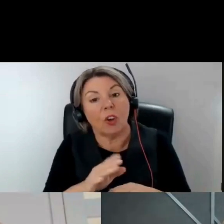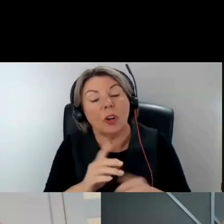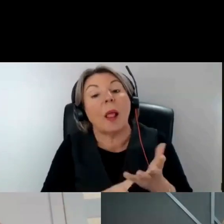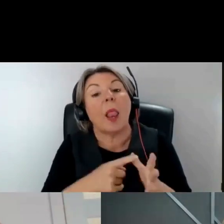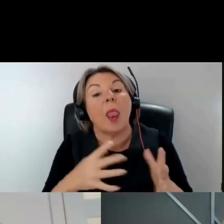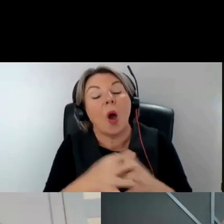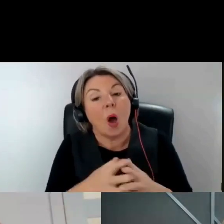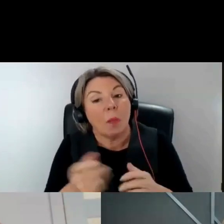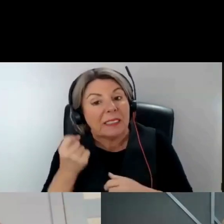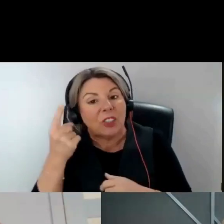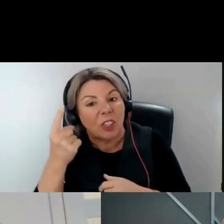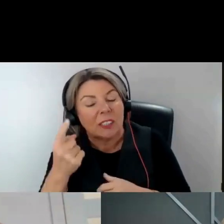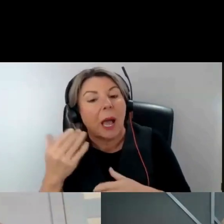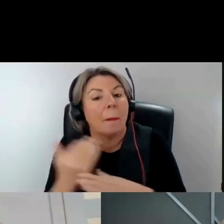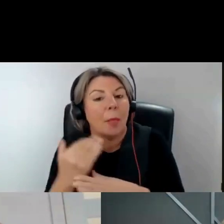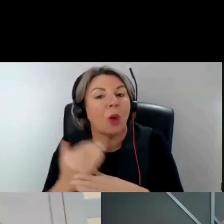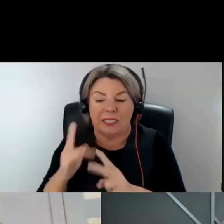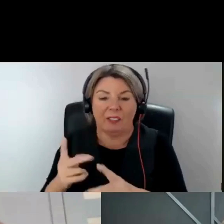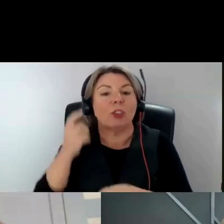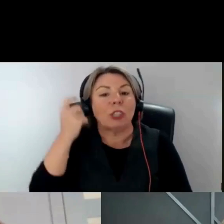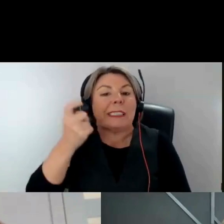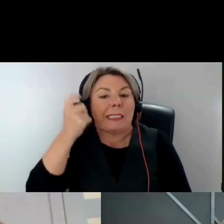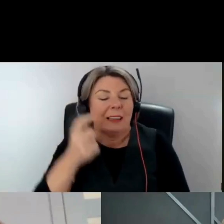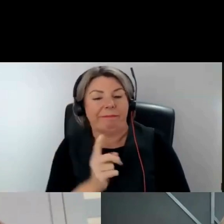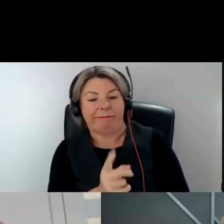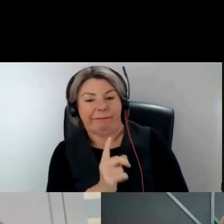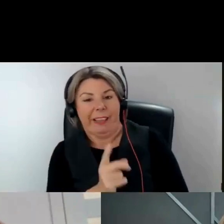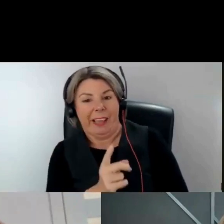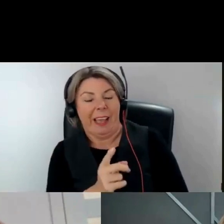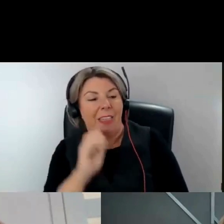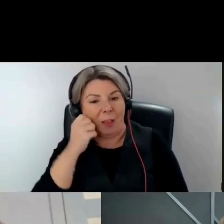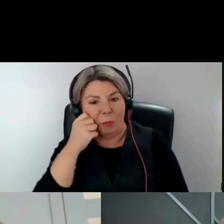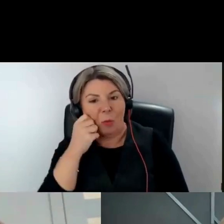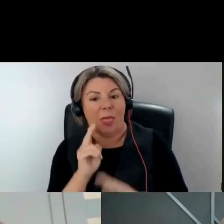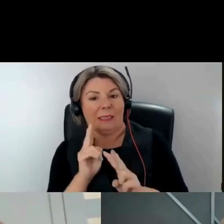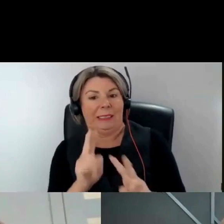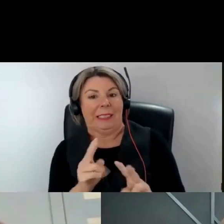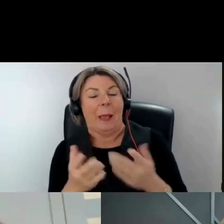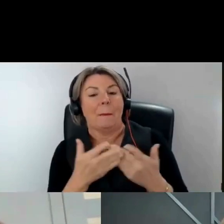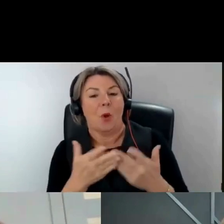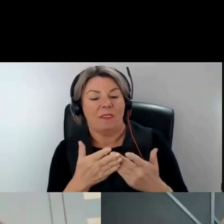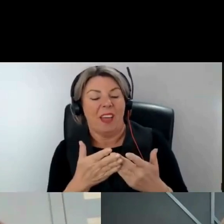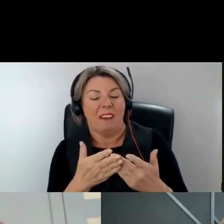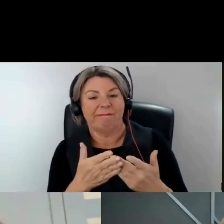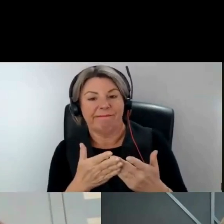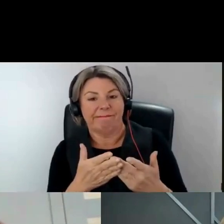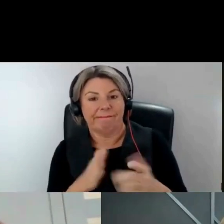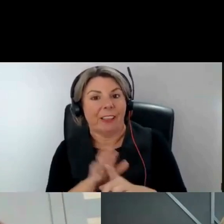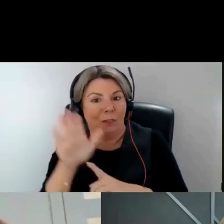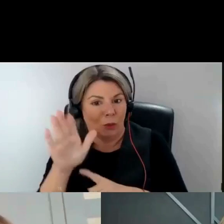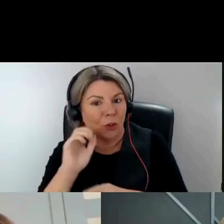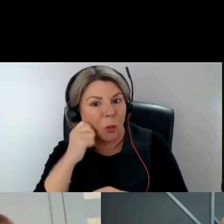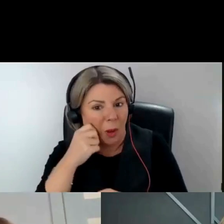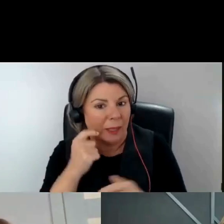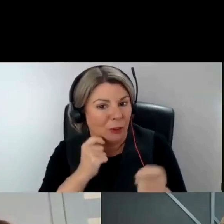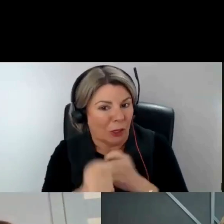that employers need to take consideration for this. And I do think we're going to see more of that coming in. And as you mentioned, you